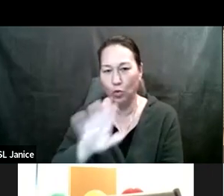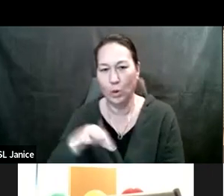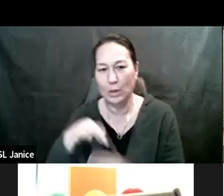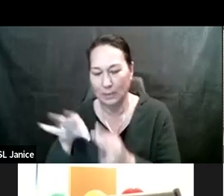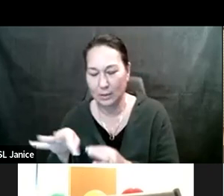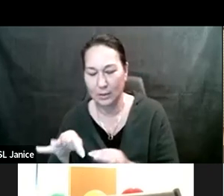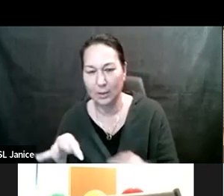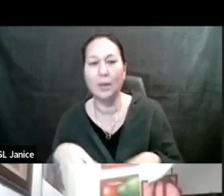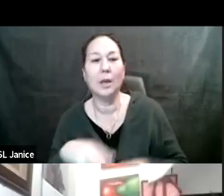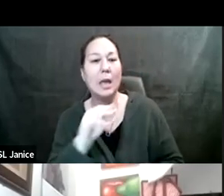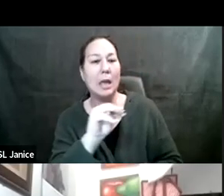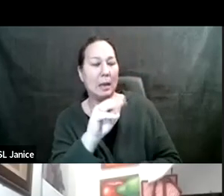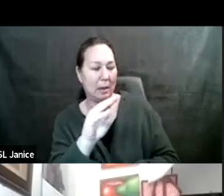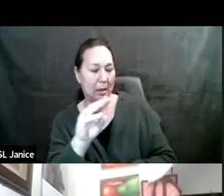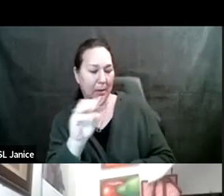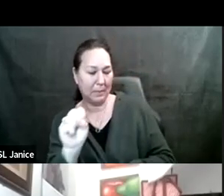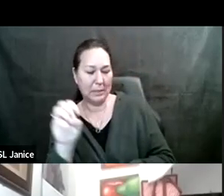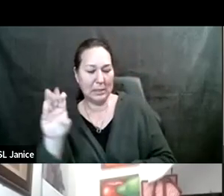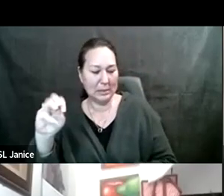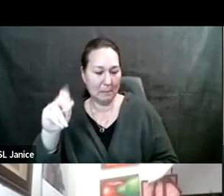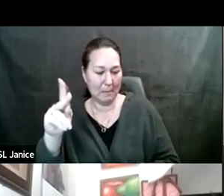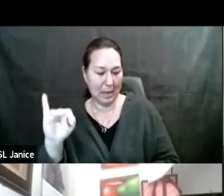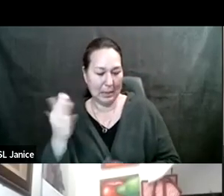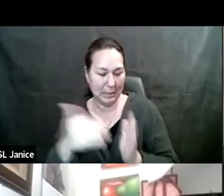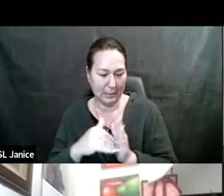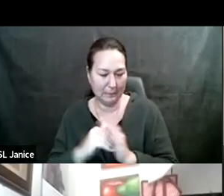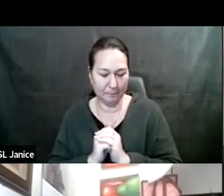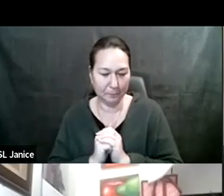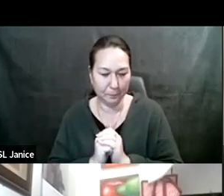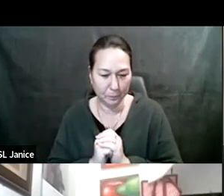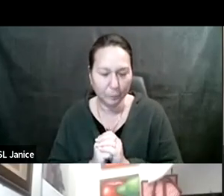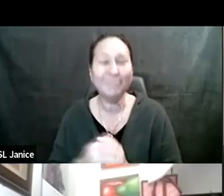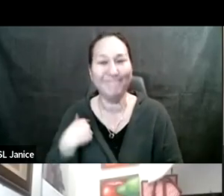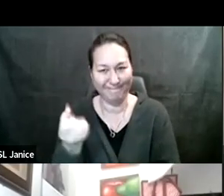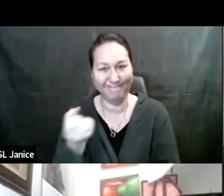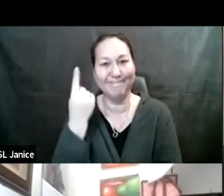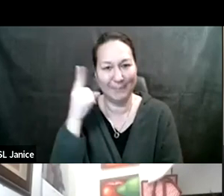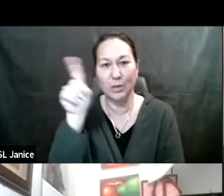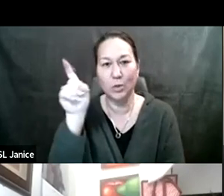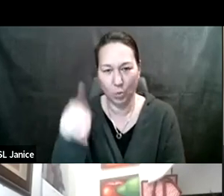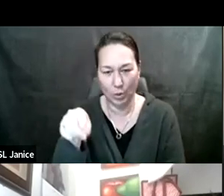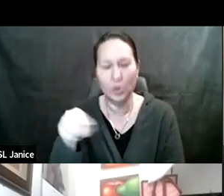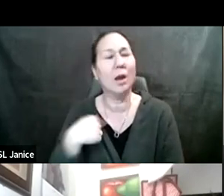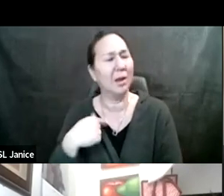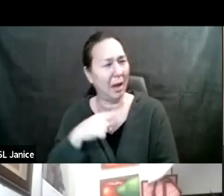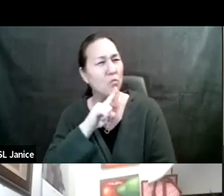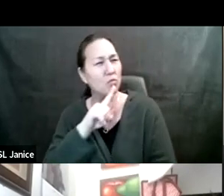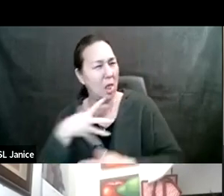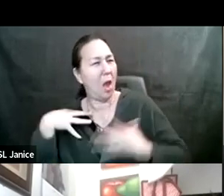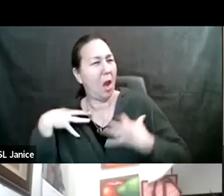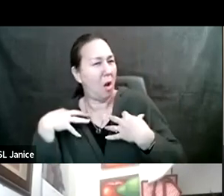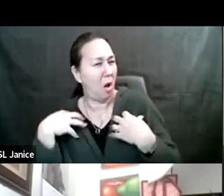I understand the question and like I said I'm I'm fairly confident that there would be